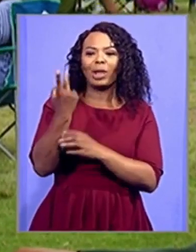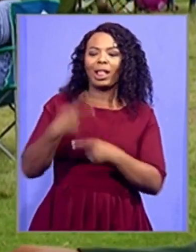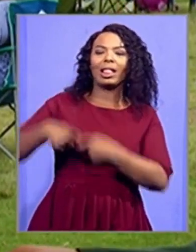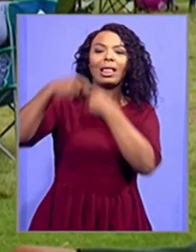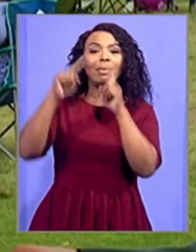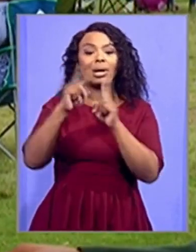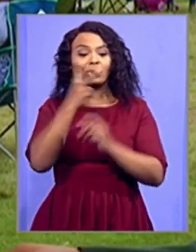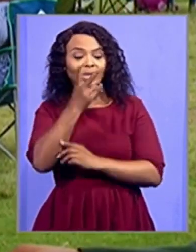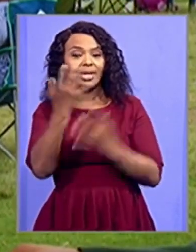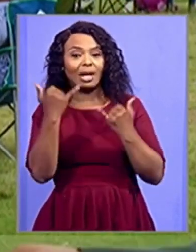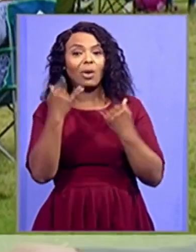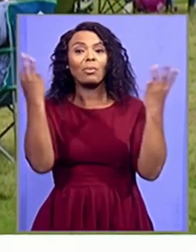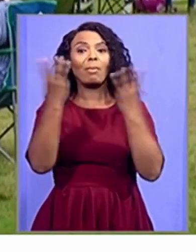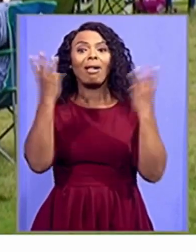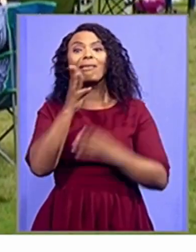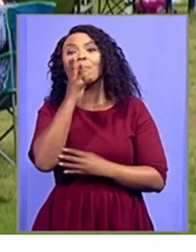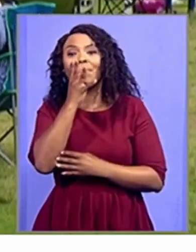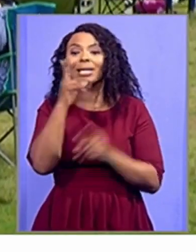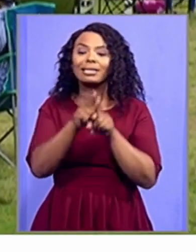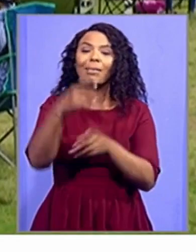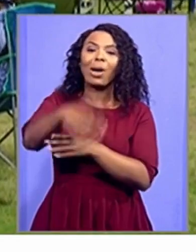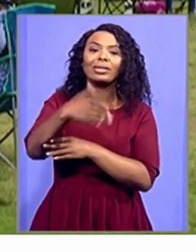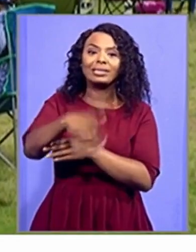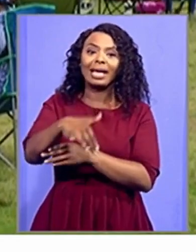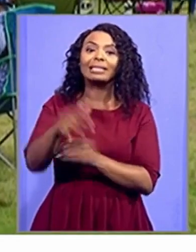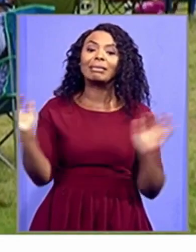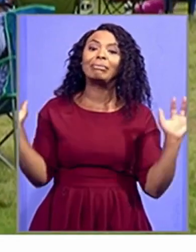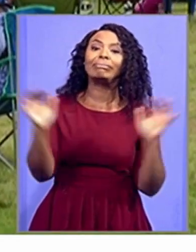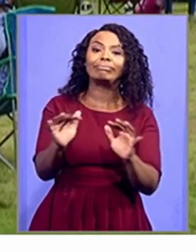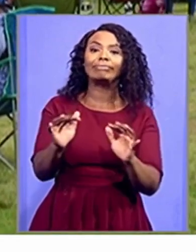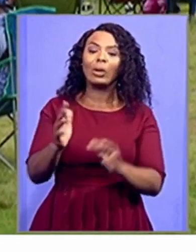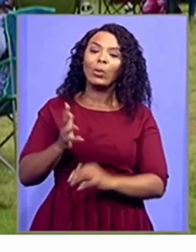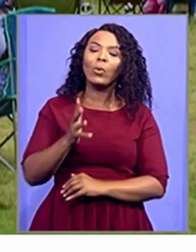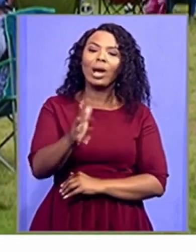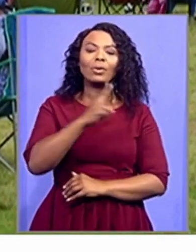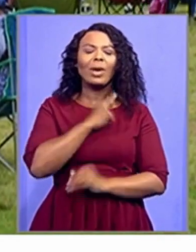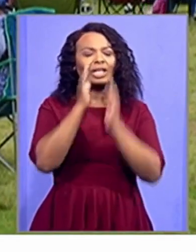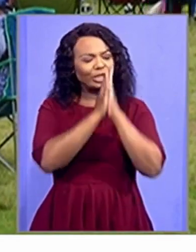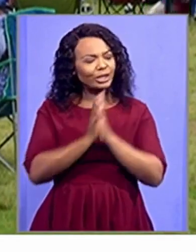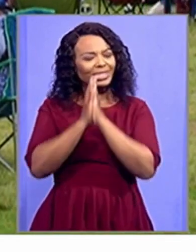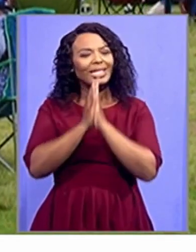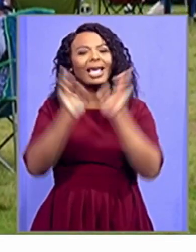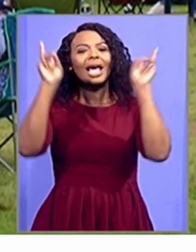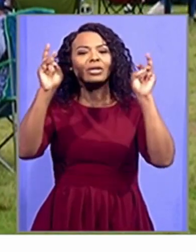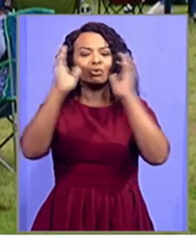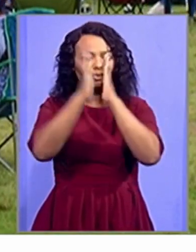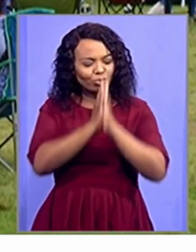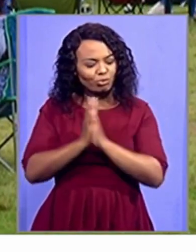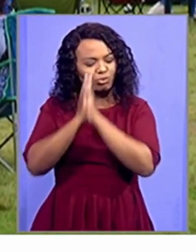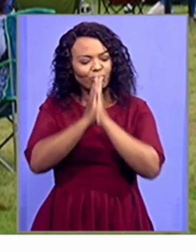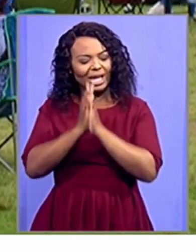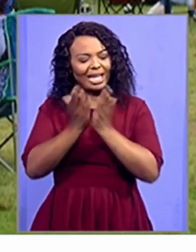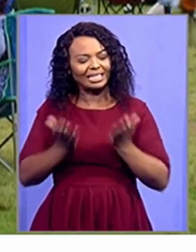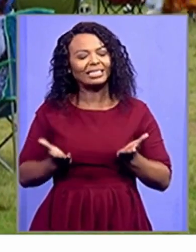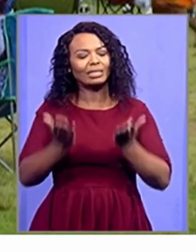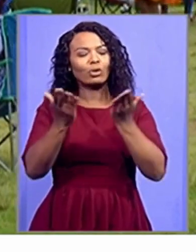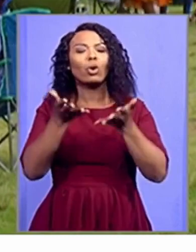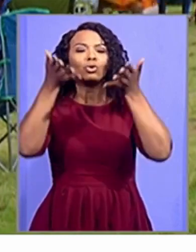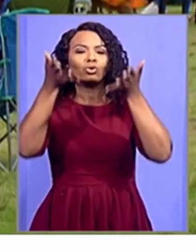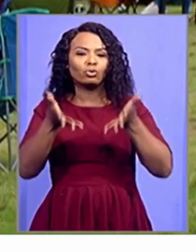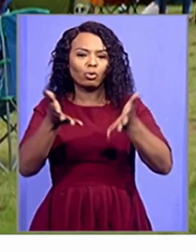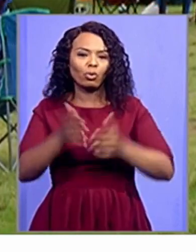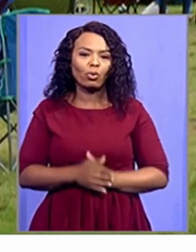tetse le ka kwa ntle ka gore o sa tletse ba tlo nyaka go tsena ka mo because ke thapelo re bitsa prayer session like ngwago moene